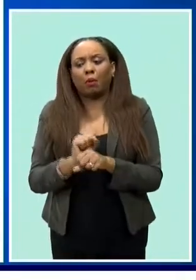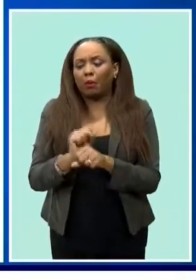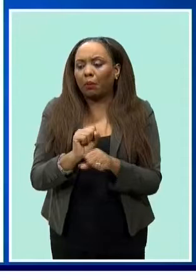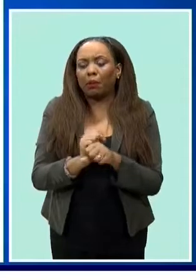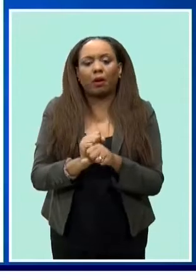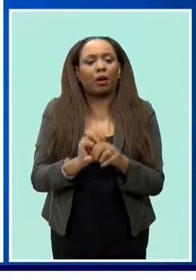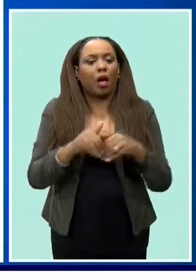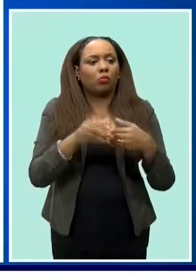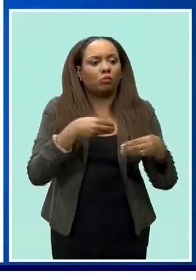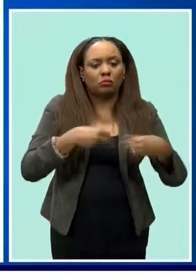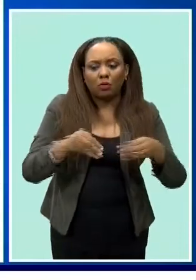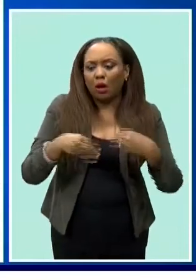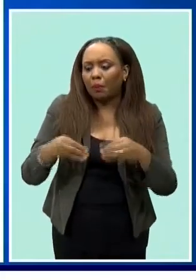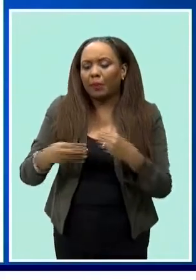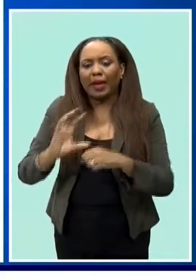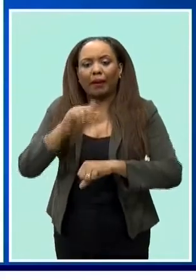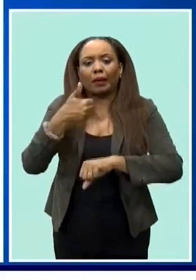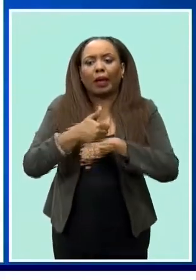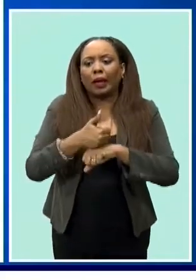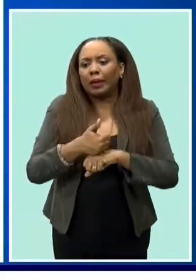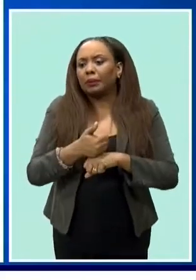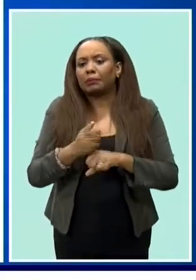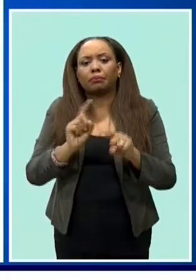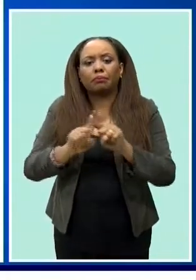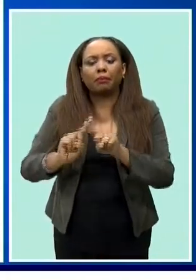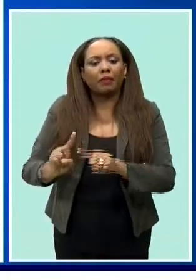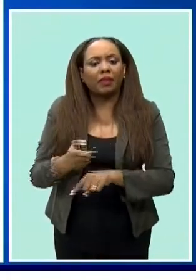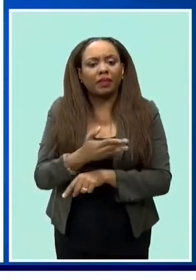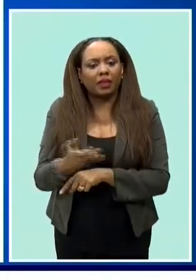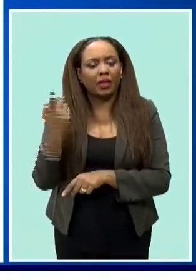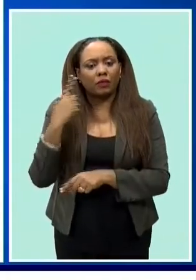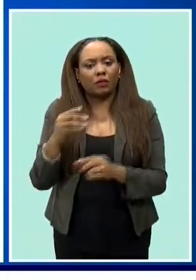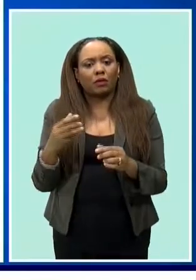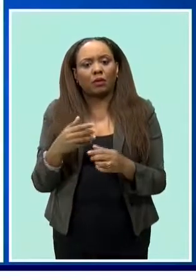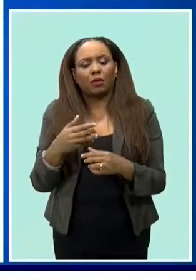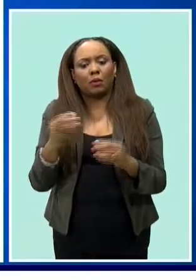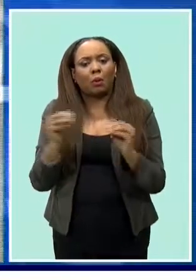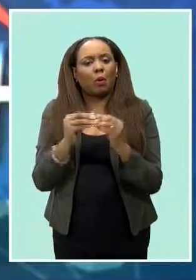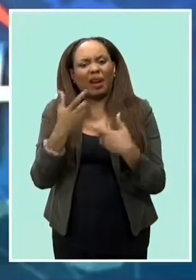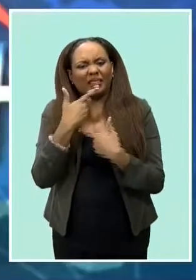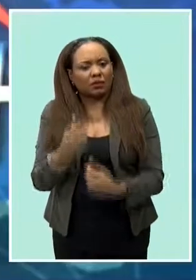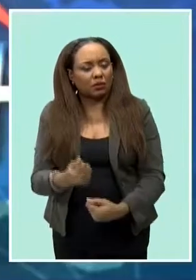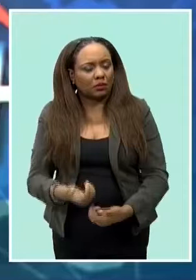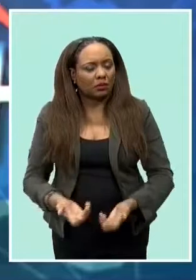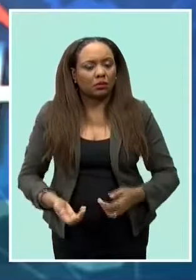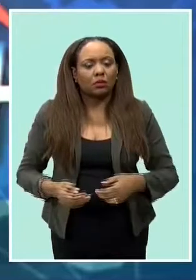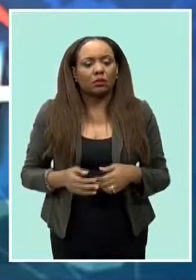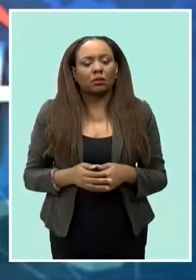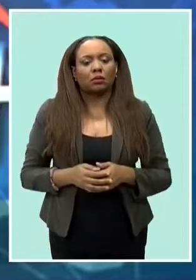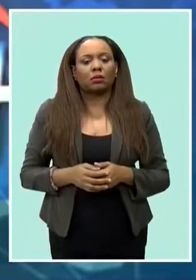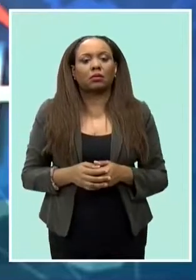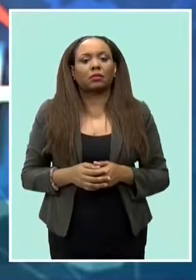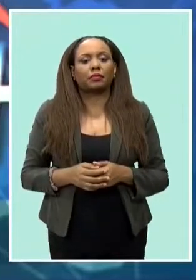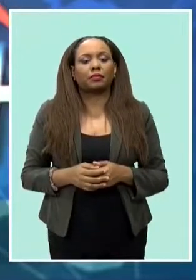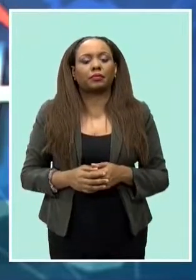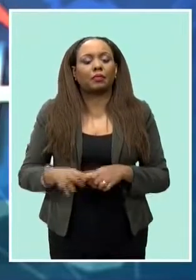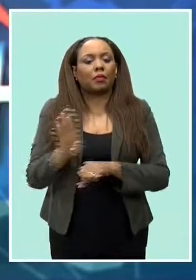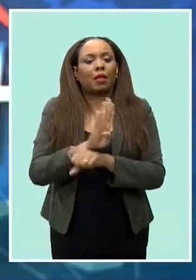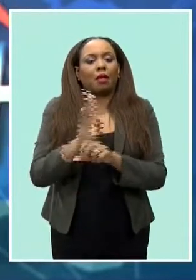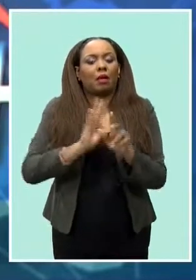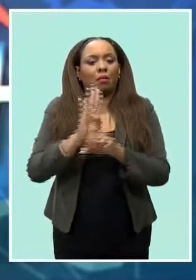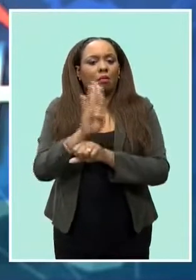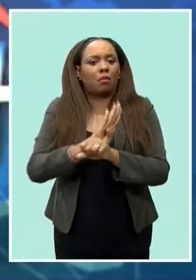of the shopping and the whole issue in terms of the port facilities. People working and doing business